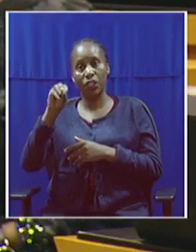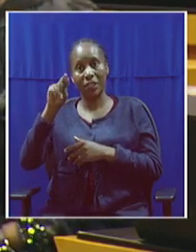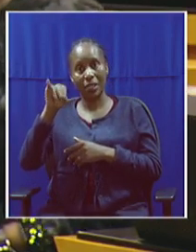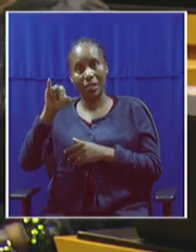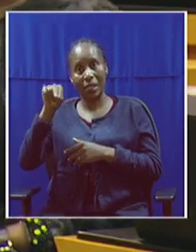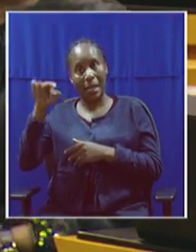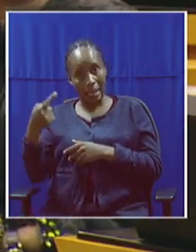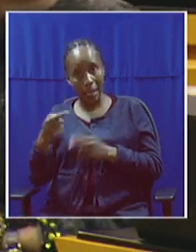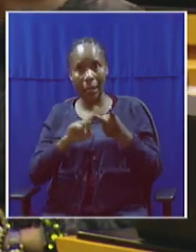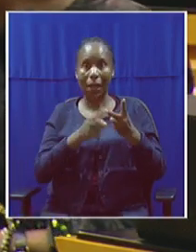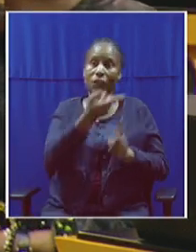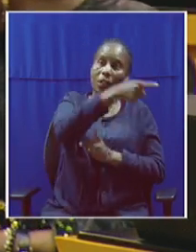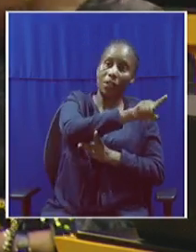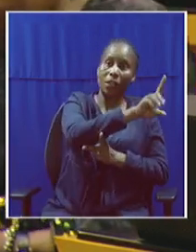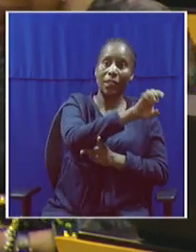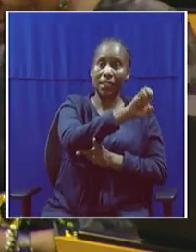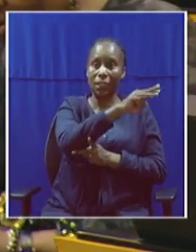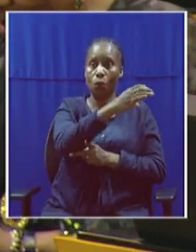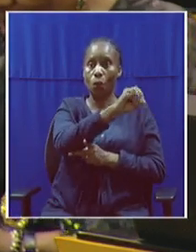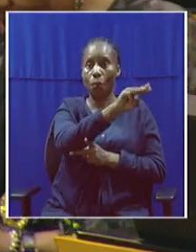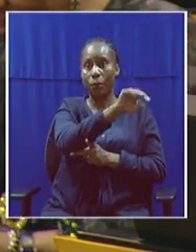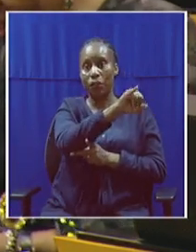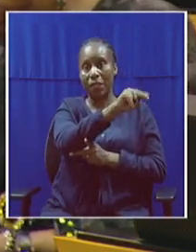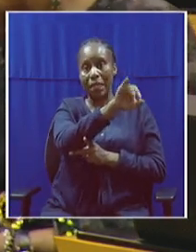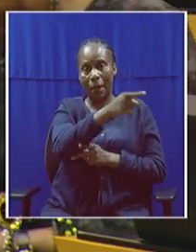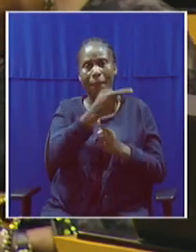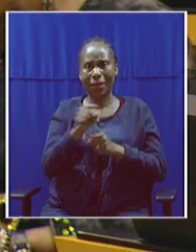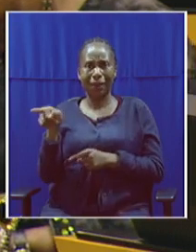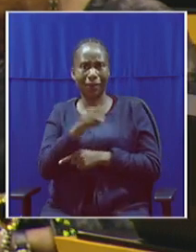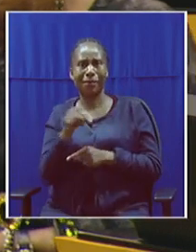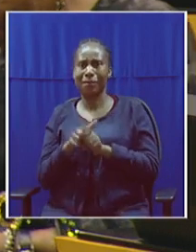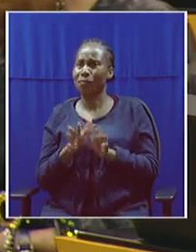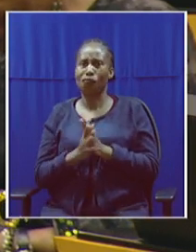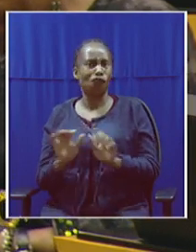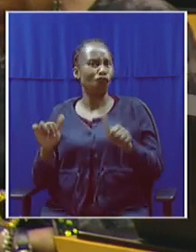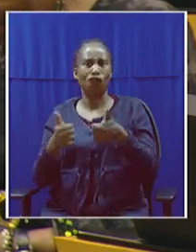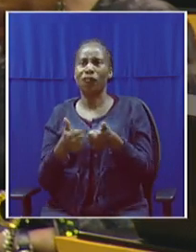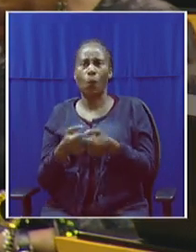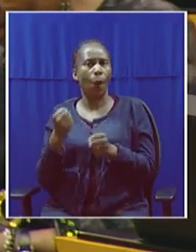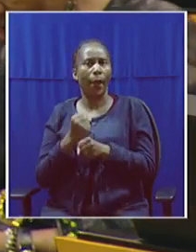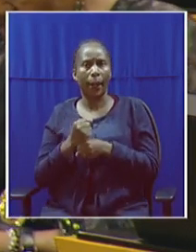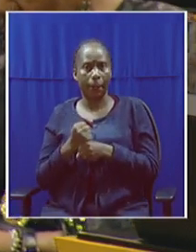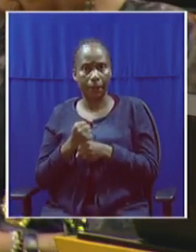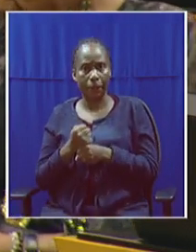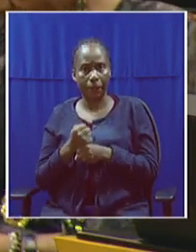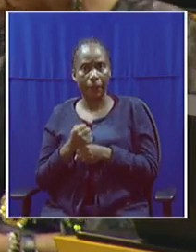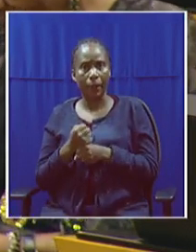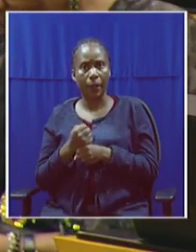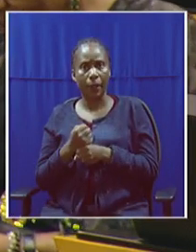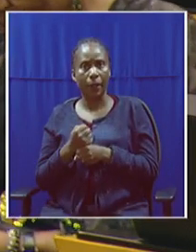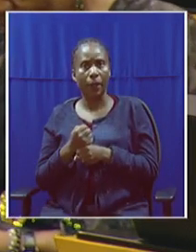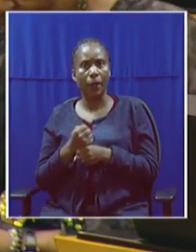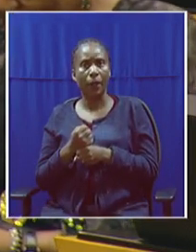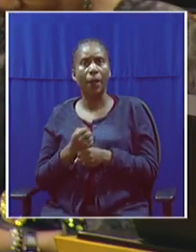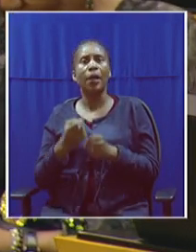efficient it is effective and it is low cost so we have published thep